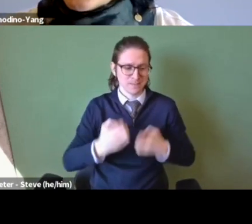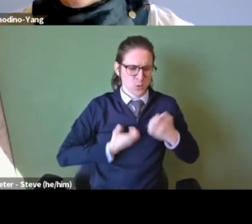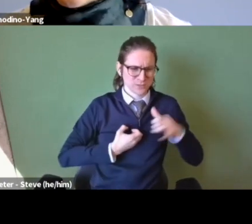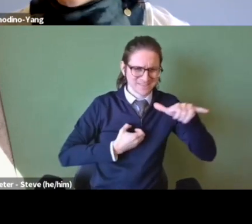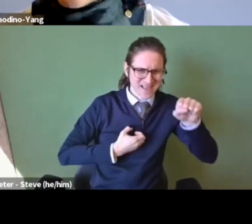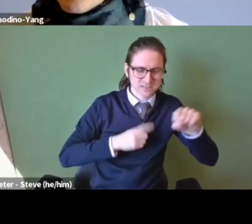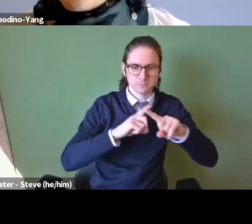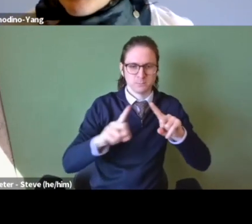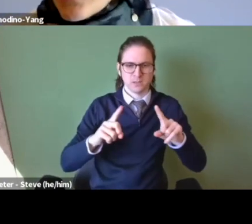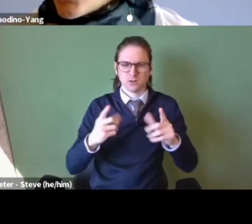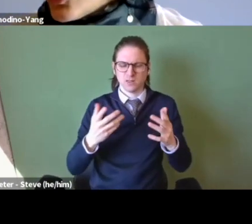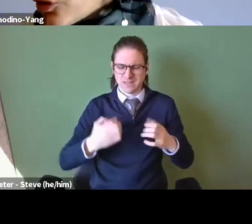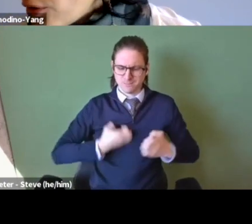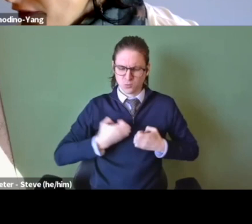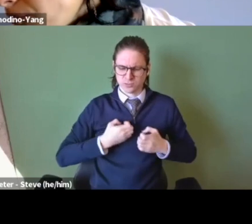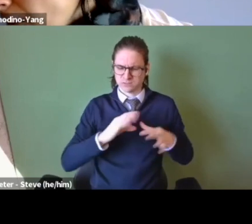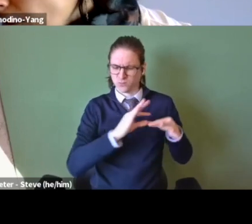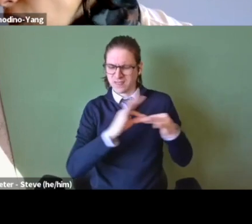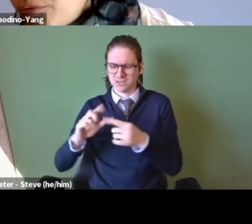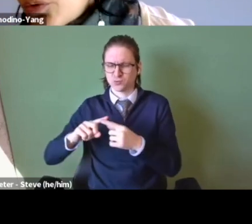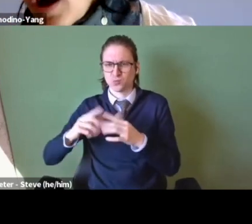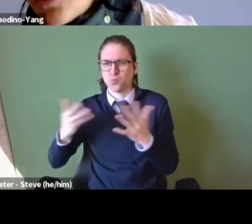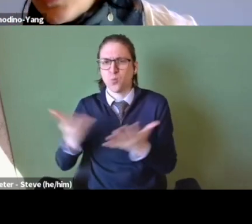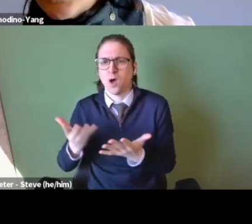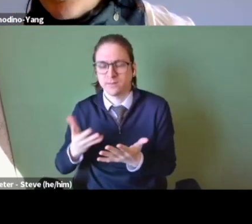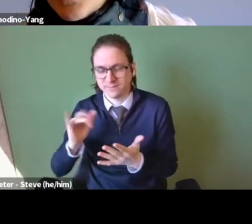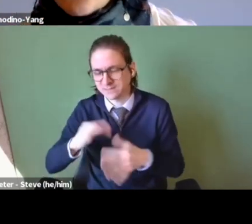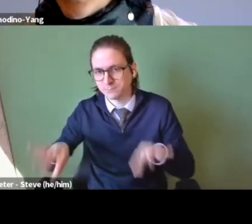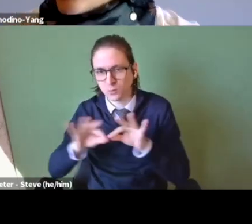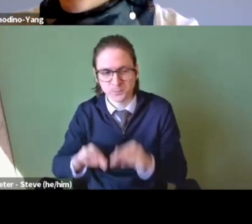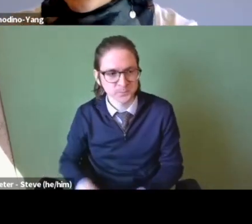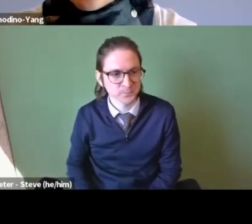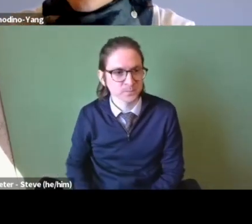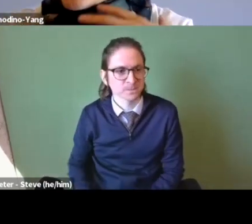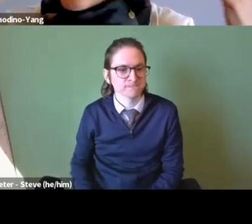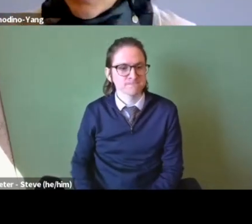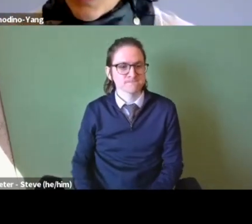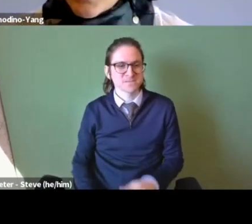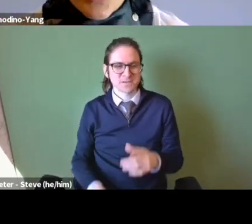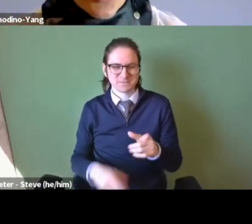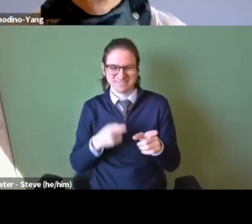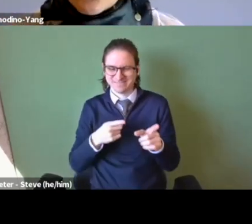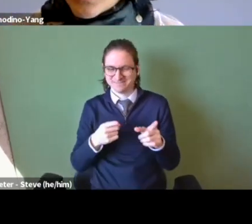So what we basically showed, and this part I'll go through rather quickly because now this has been